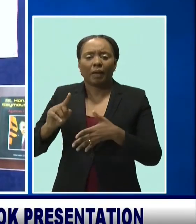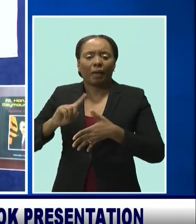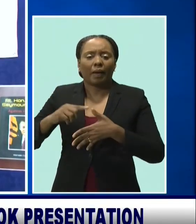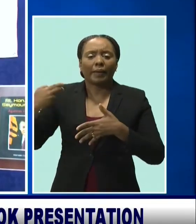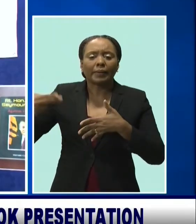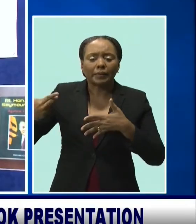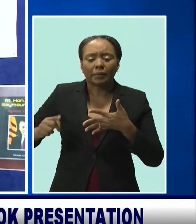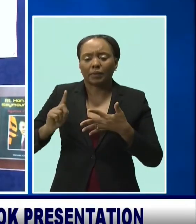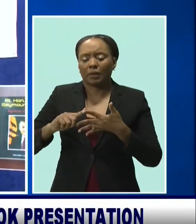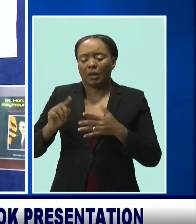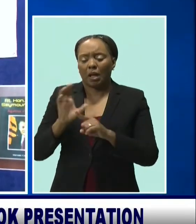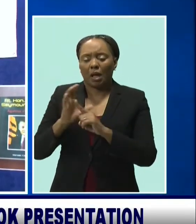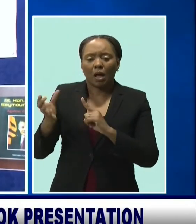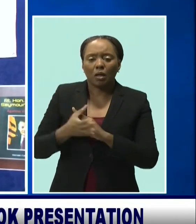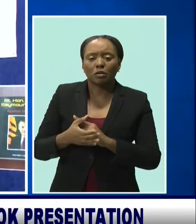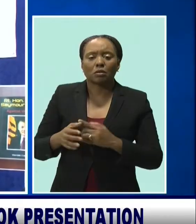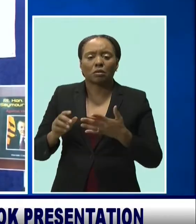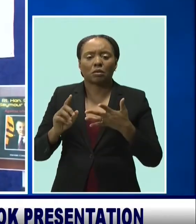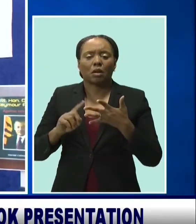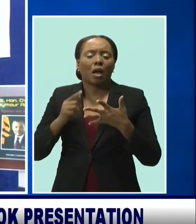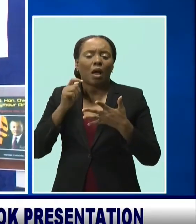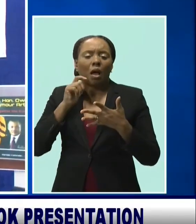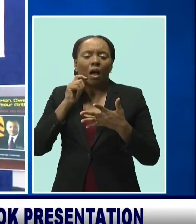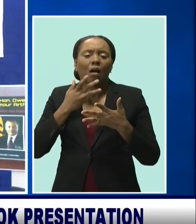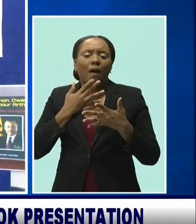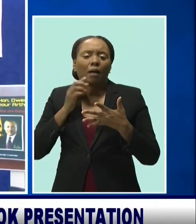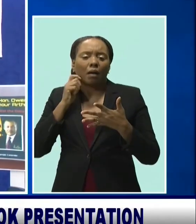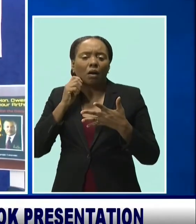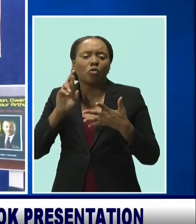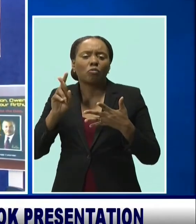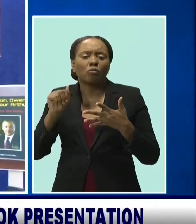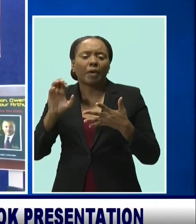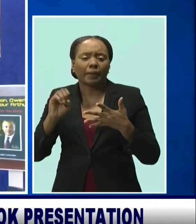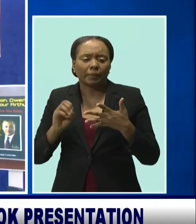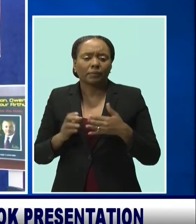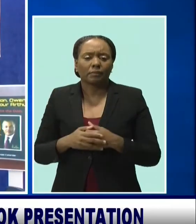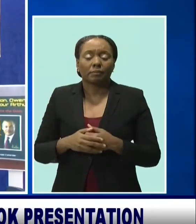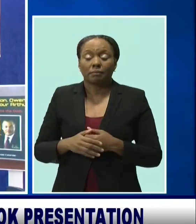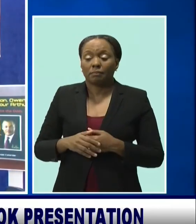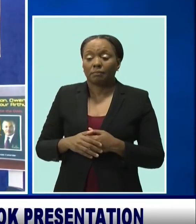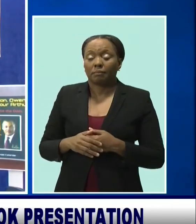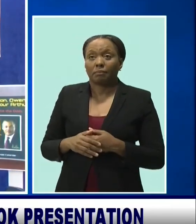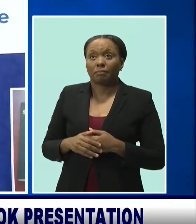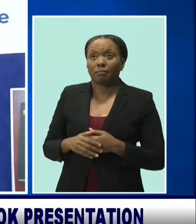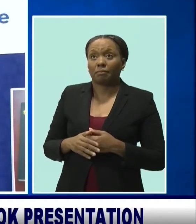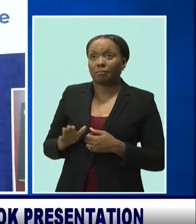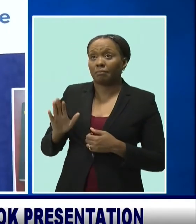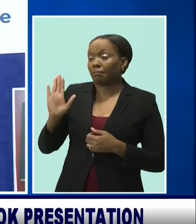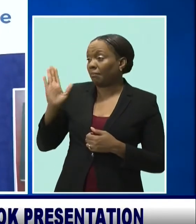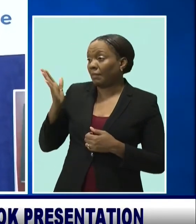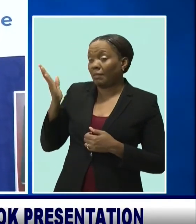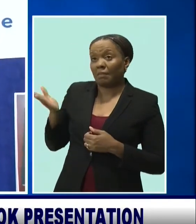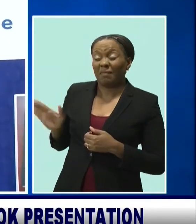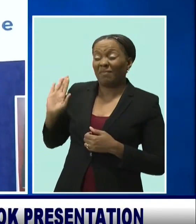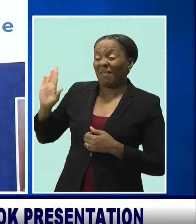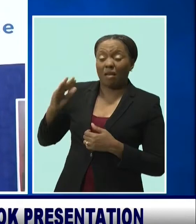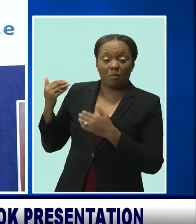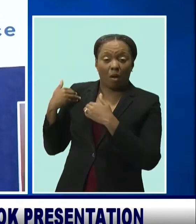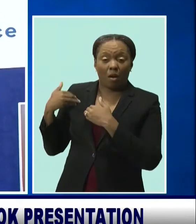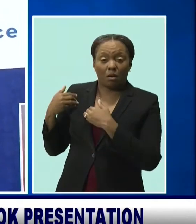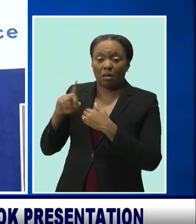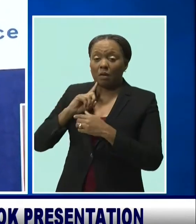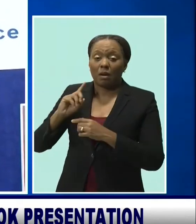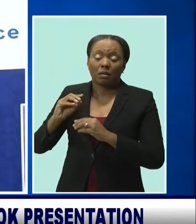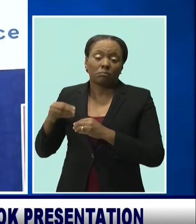Barbadian history, culture, and race relations. Mr. Callender says it is his generation's responsibility to give back to